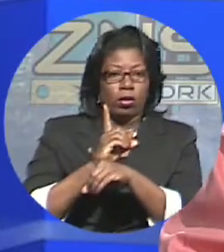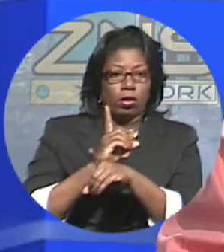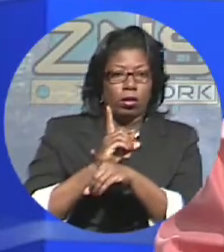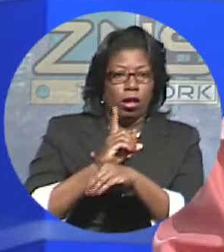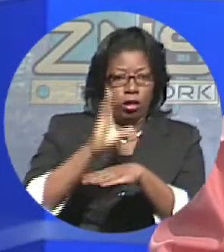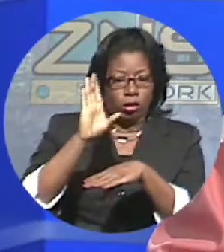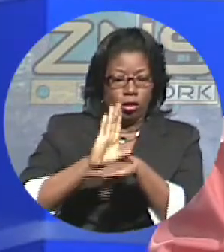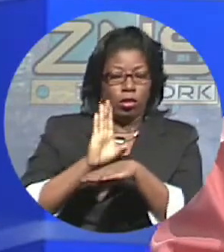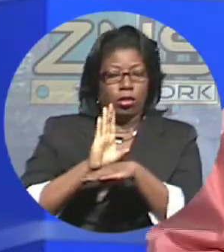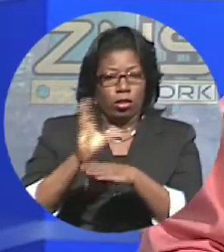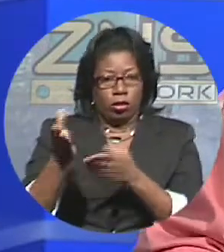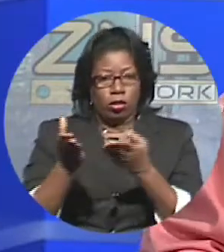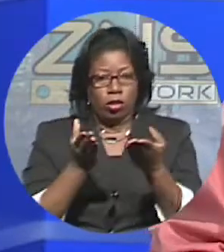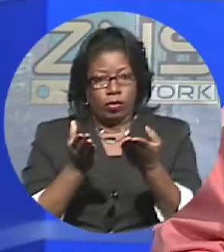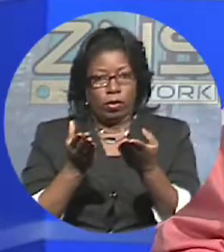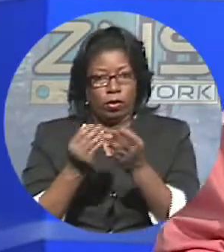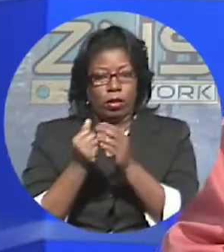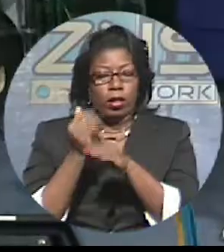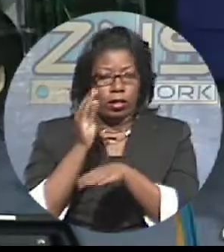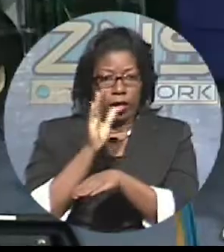held earlier this afternoon.